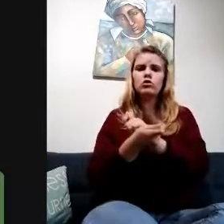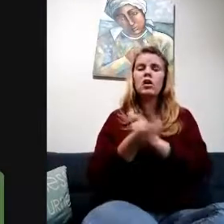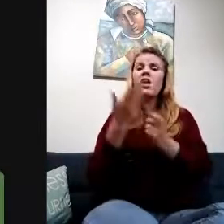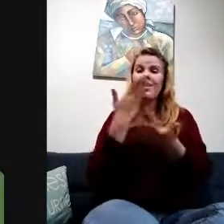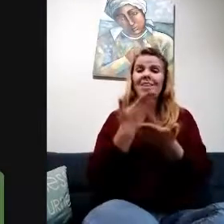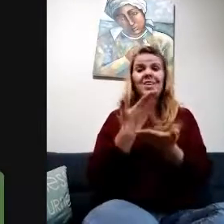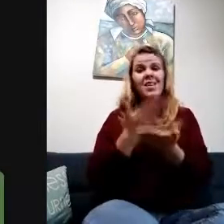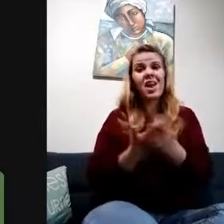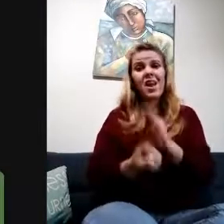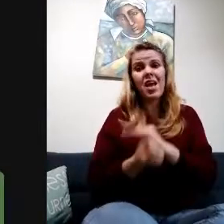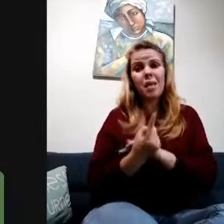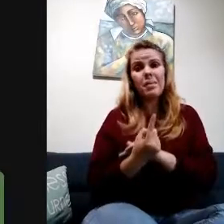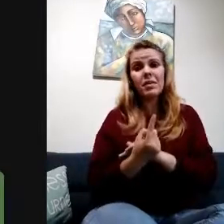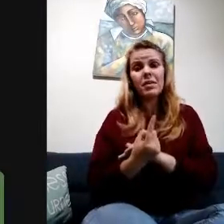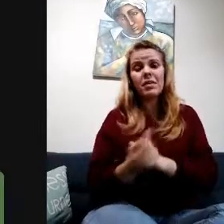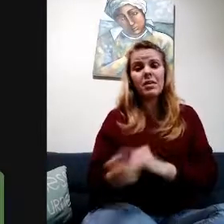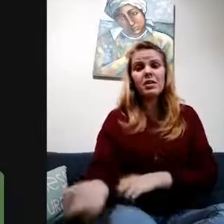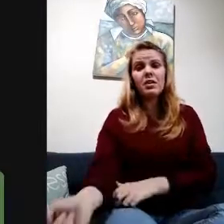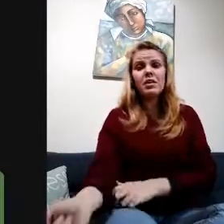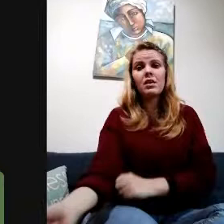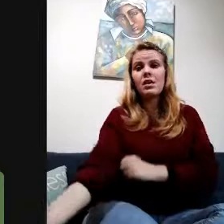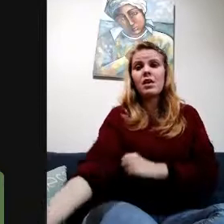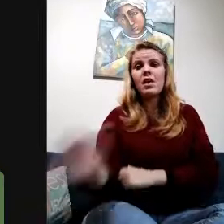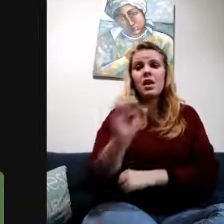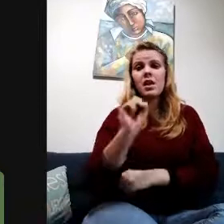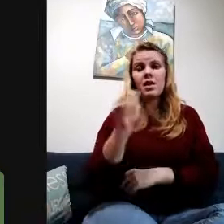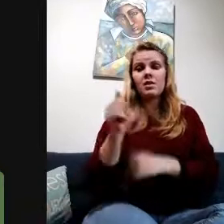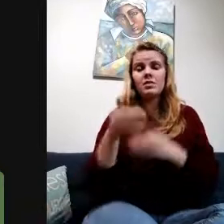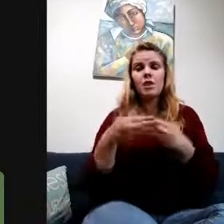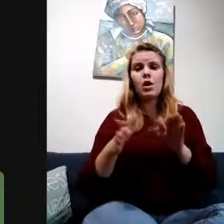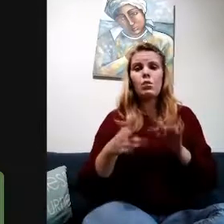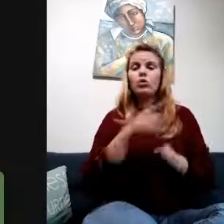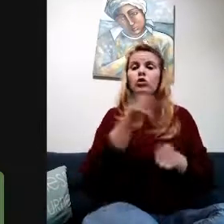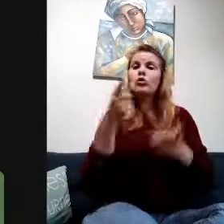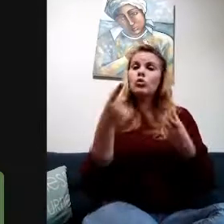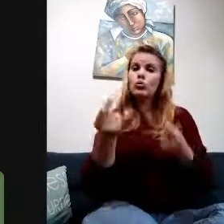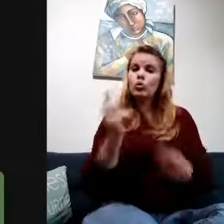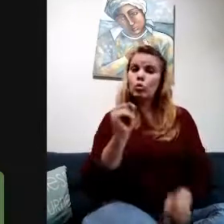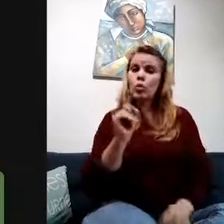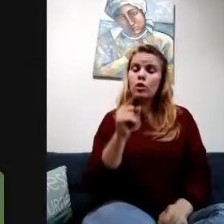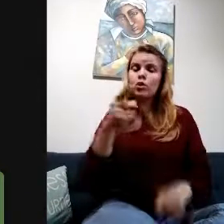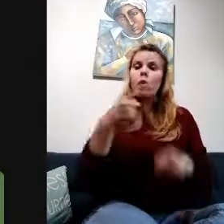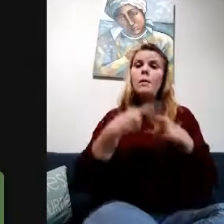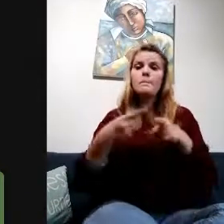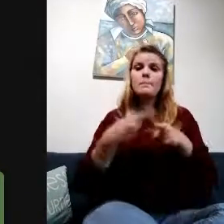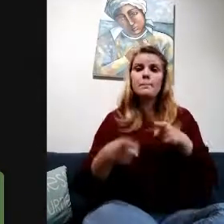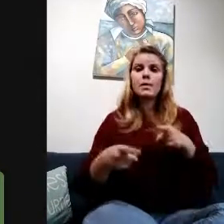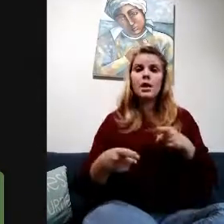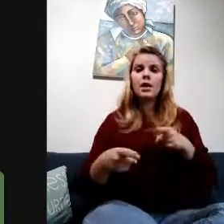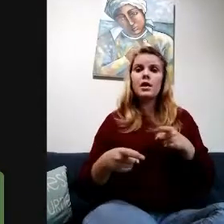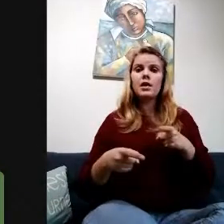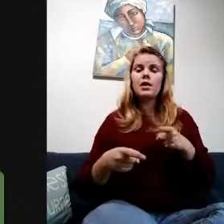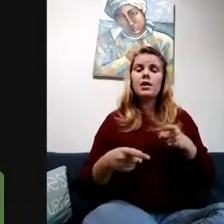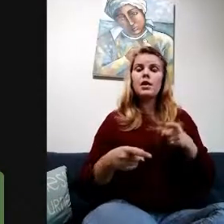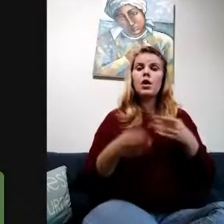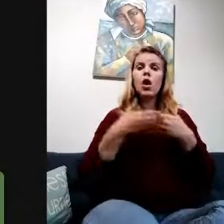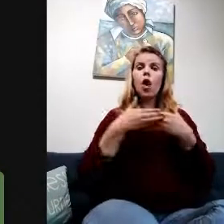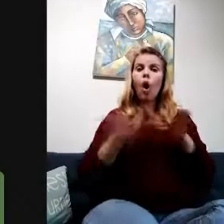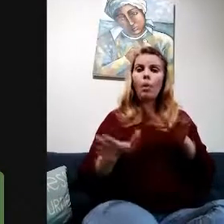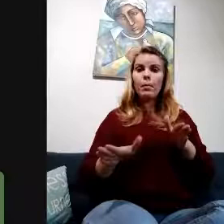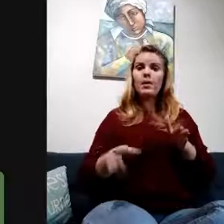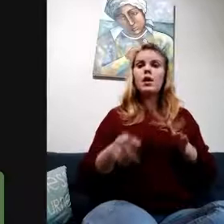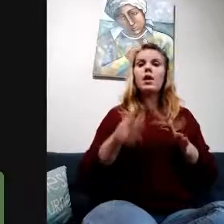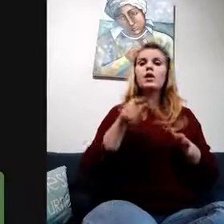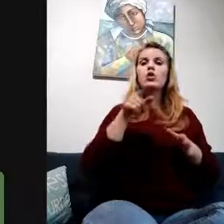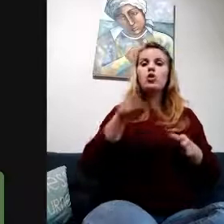guys, within the opens. So what you would do is that you would play, obviously, that open in the division that you qualify